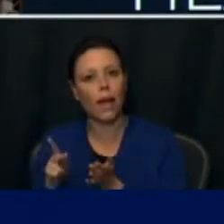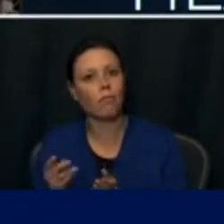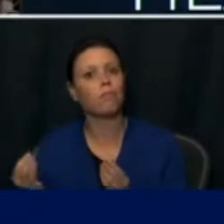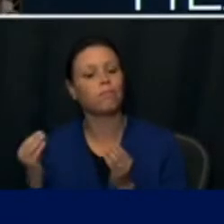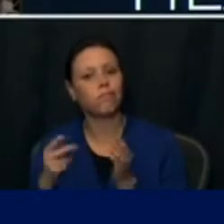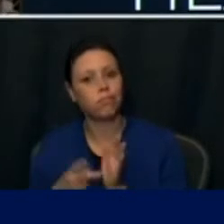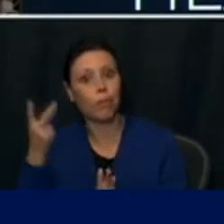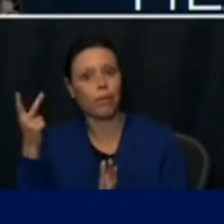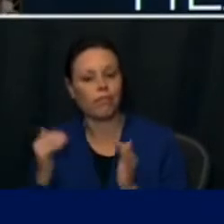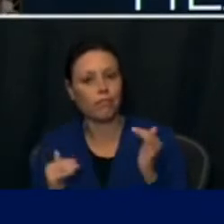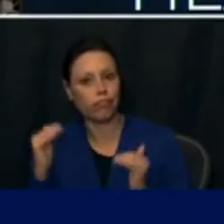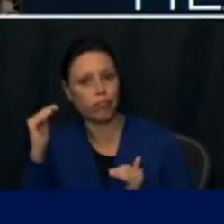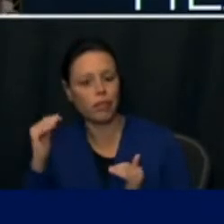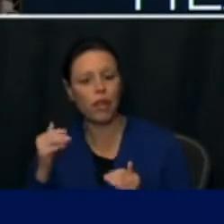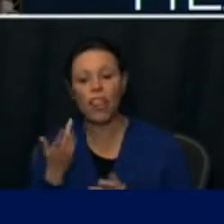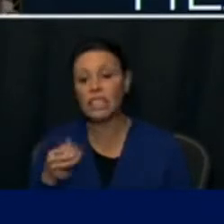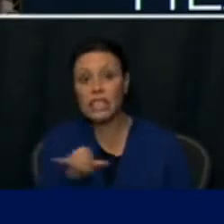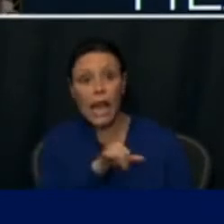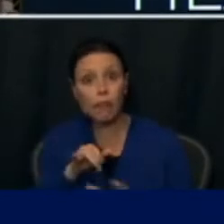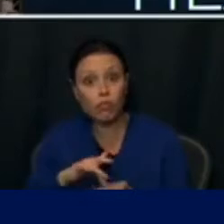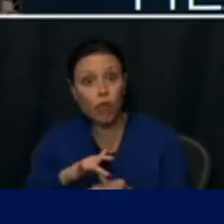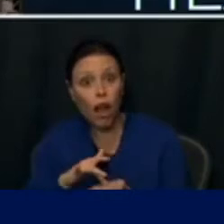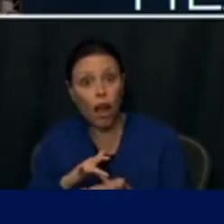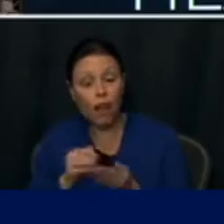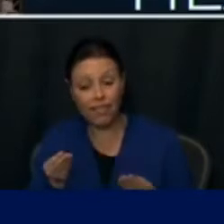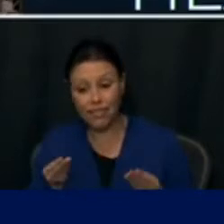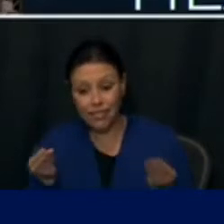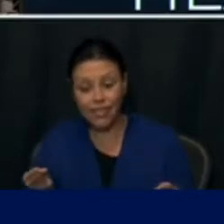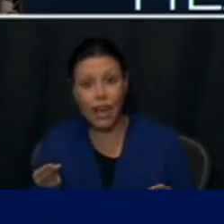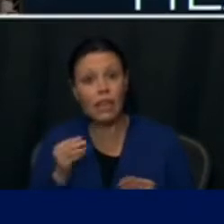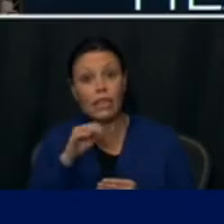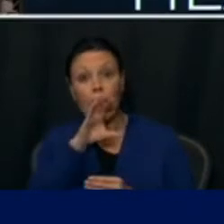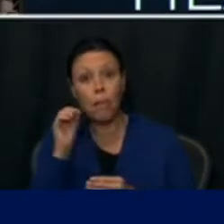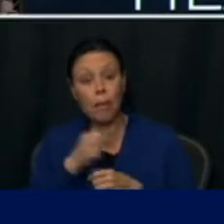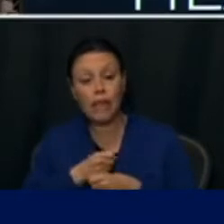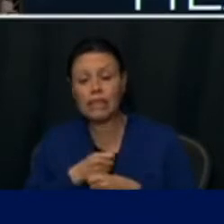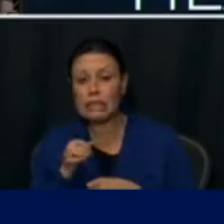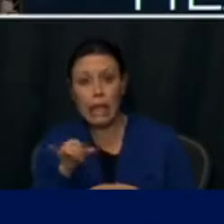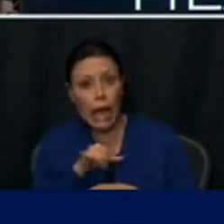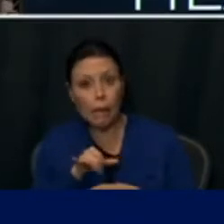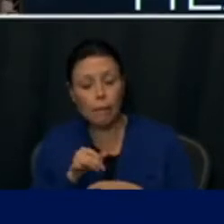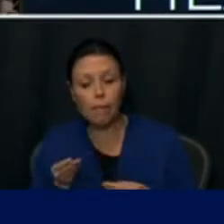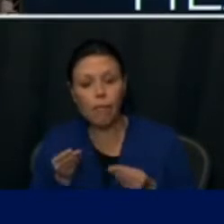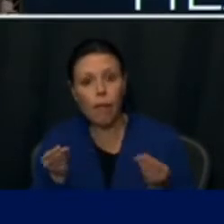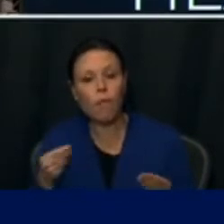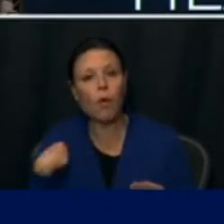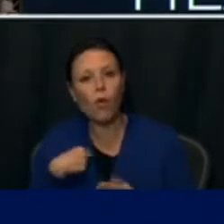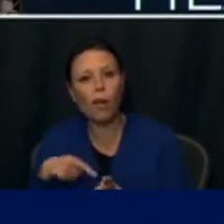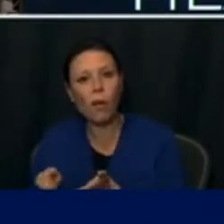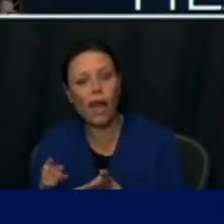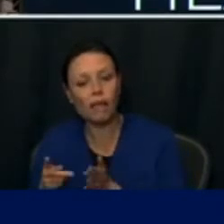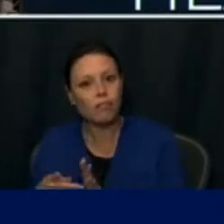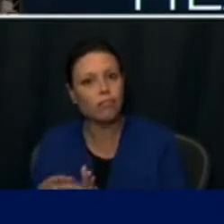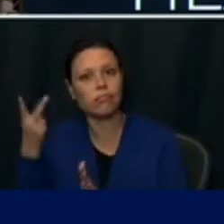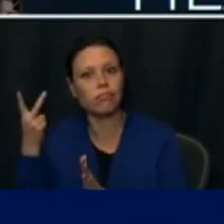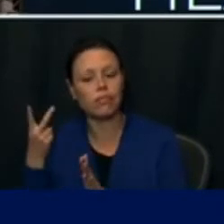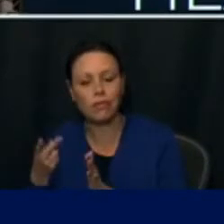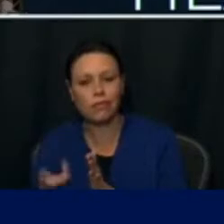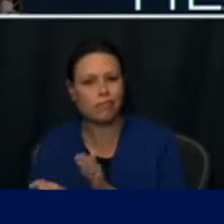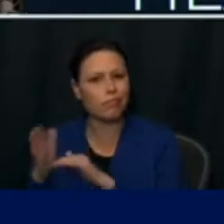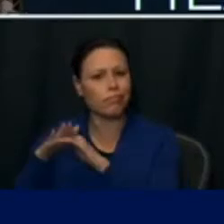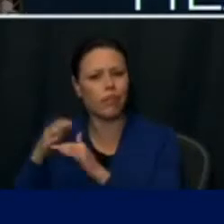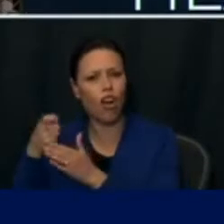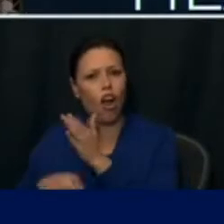drug identical drug same company and we'd pay many times the price of what that